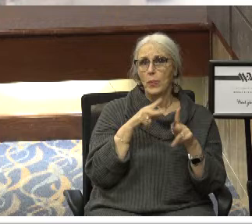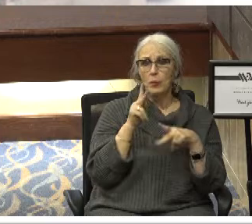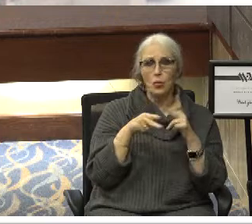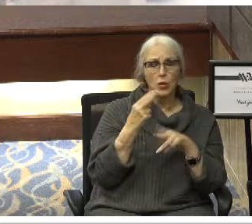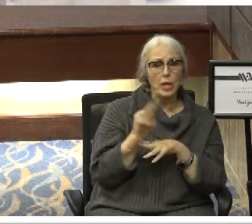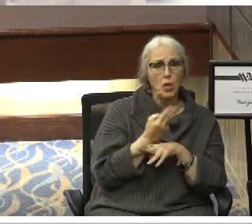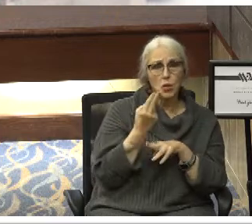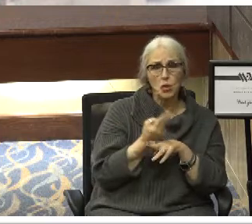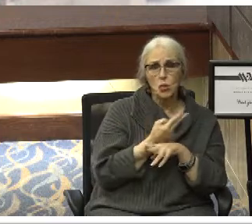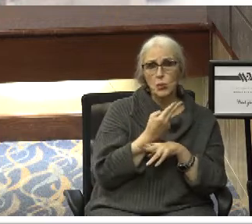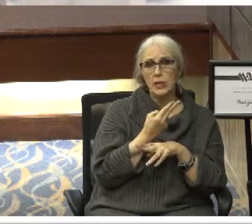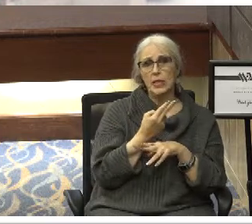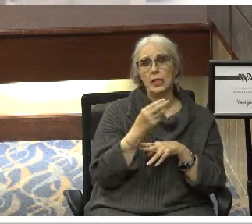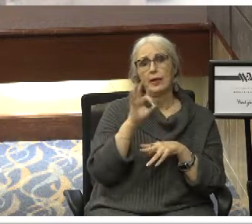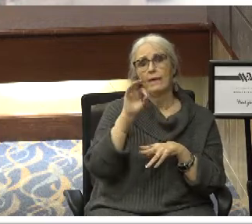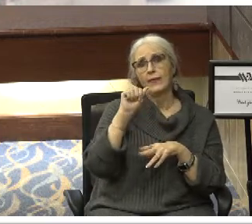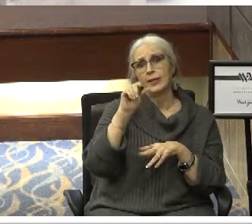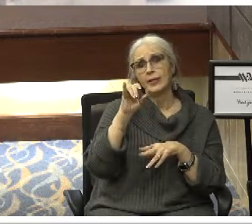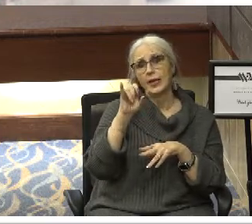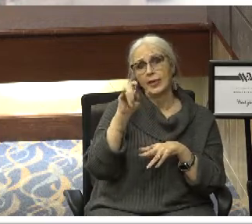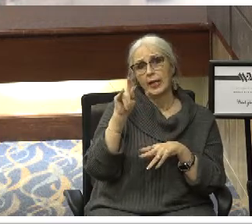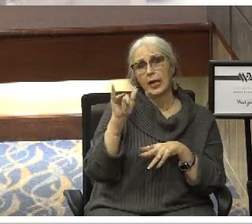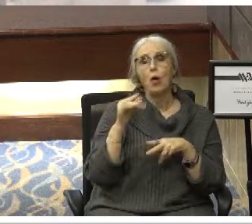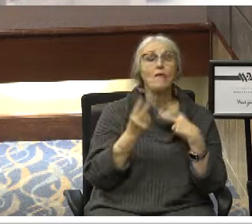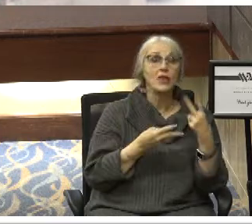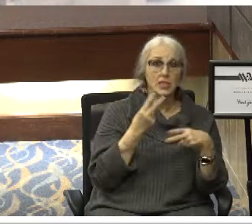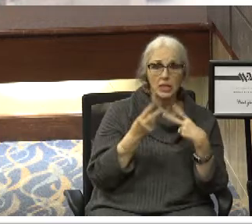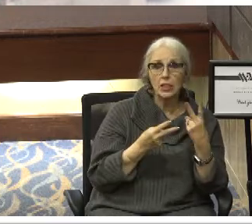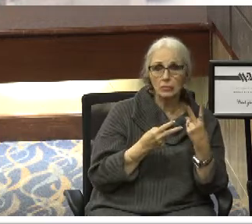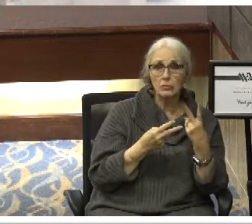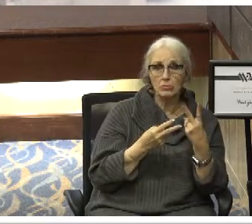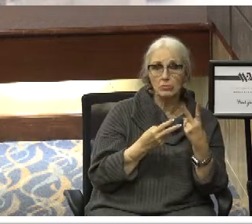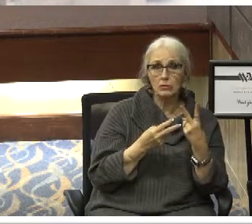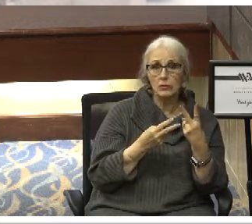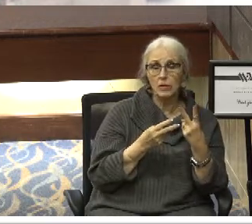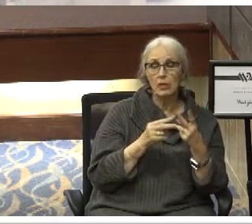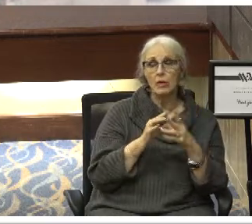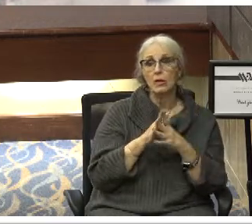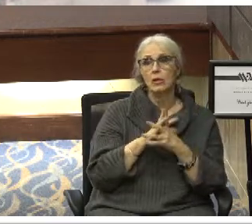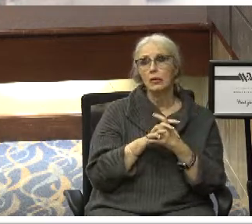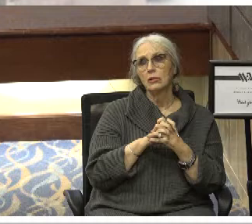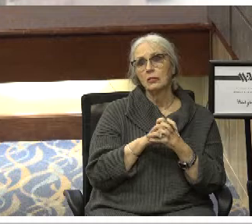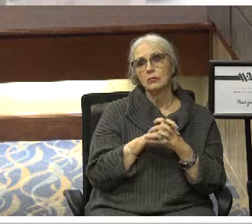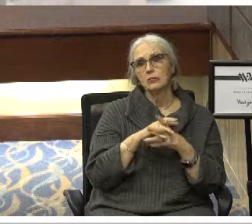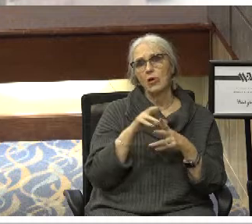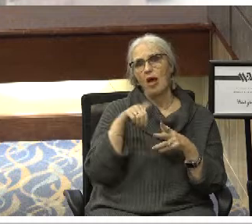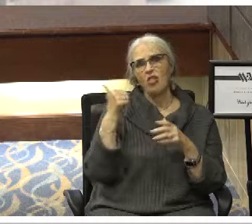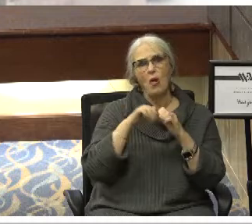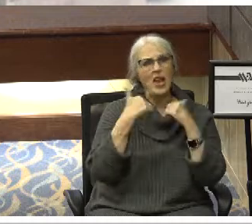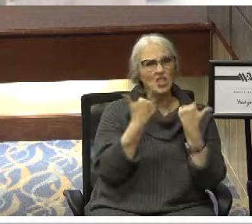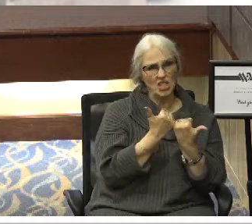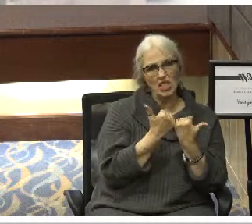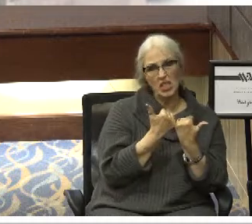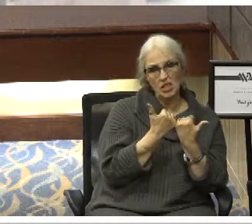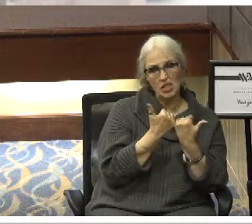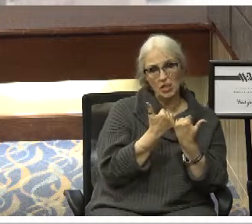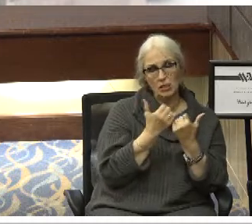using the facilities, or visiting the facilities from some of the other agencies.